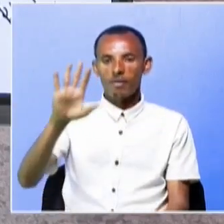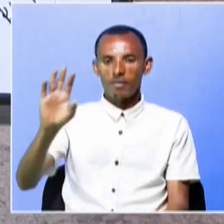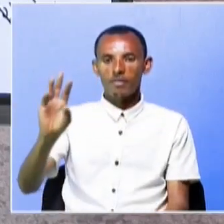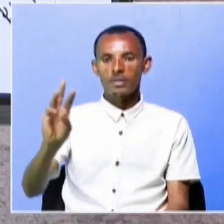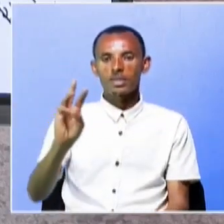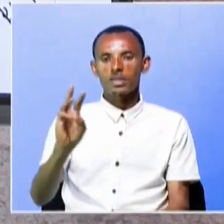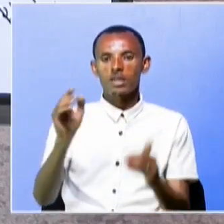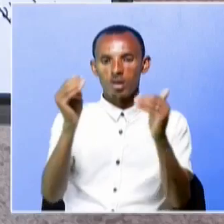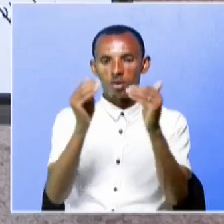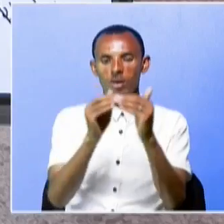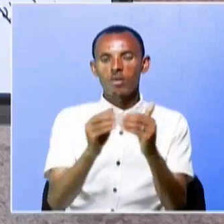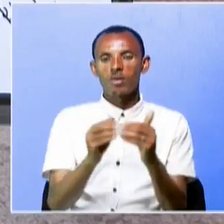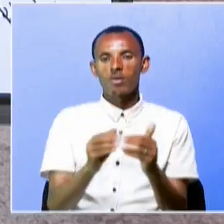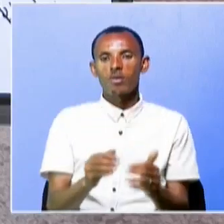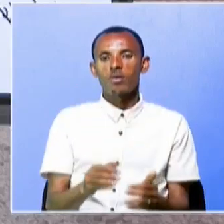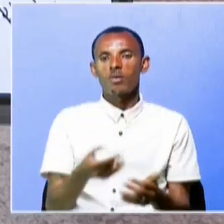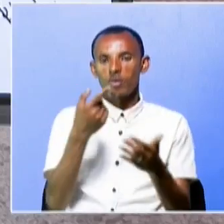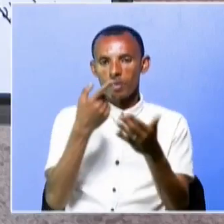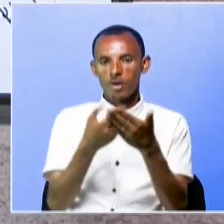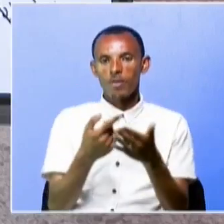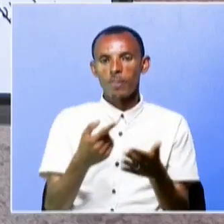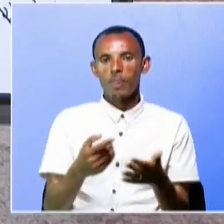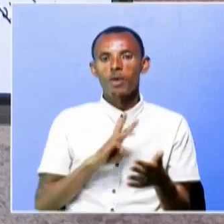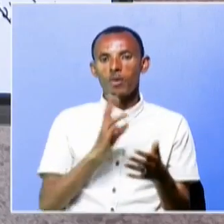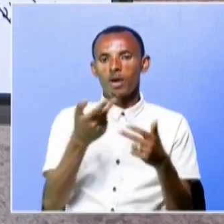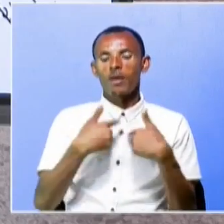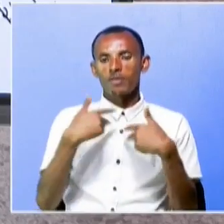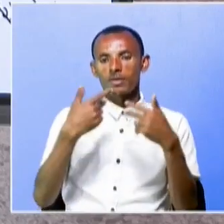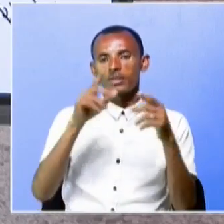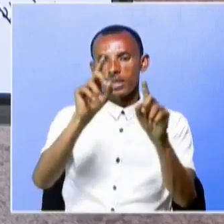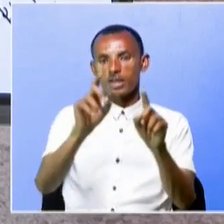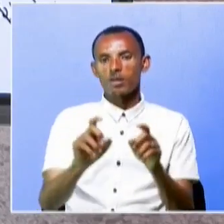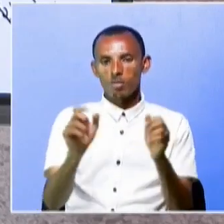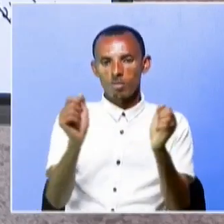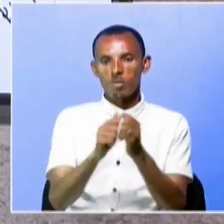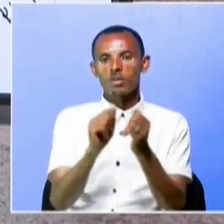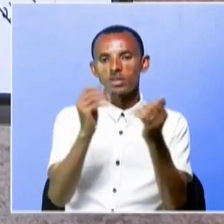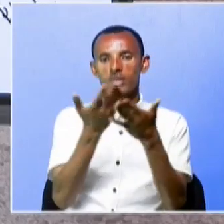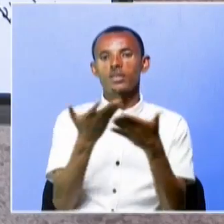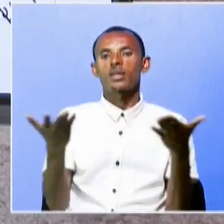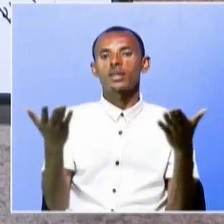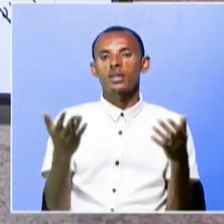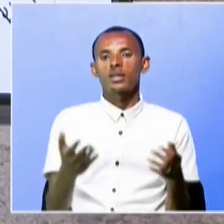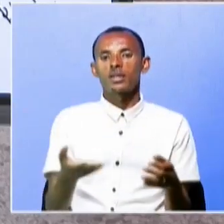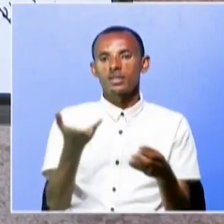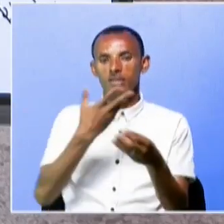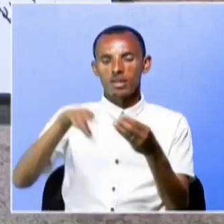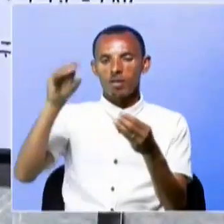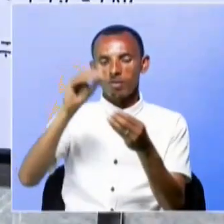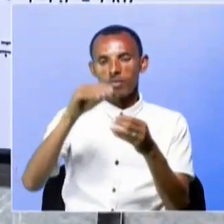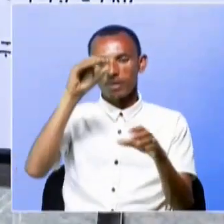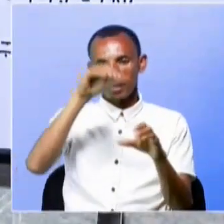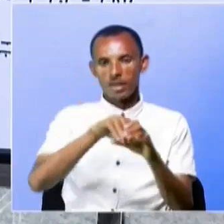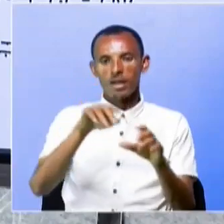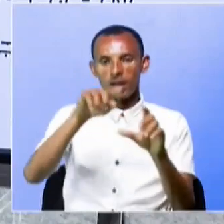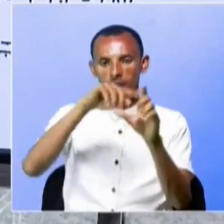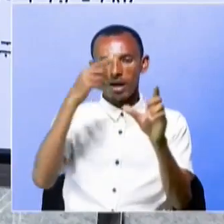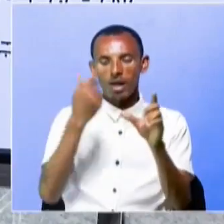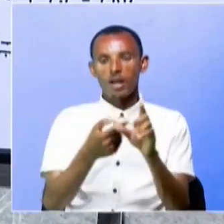is the same as what we have here. So we have checked both things, right? The sum of the interior angles